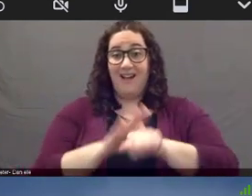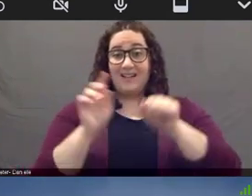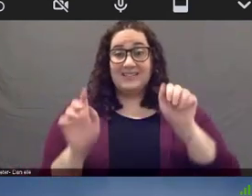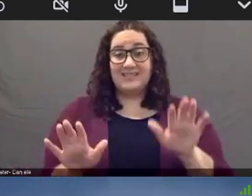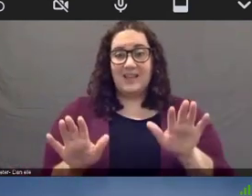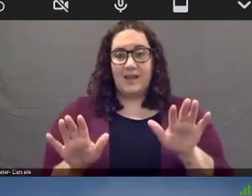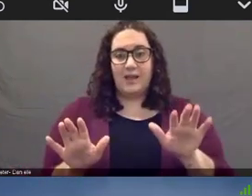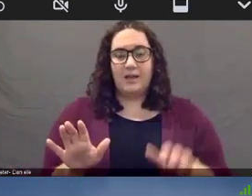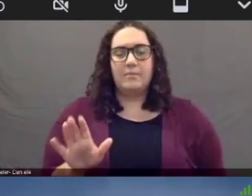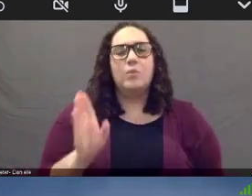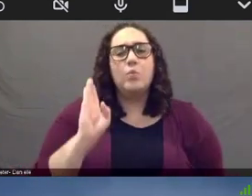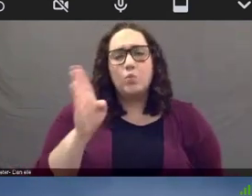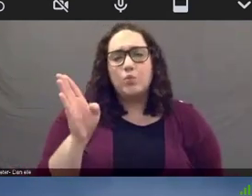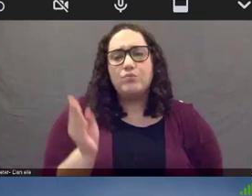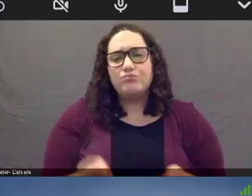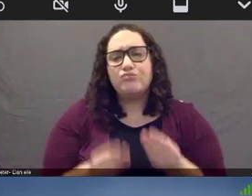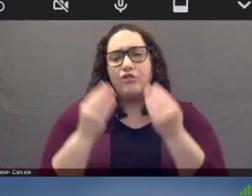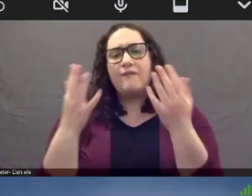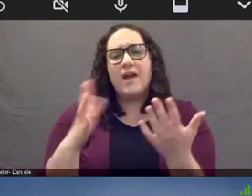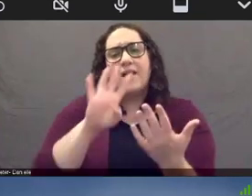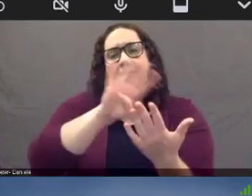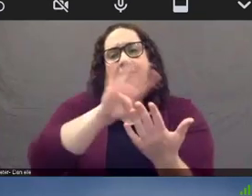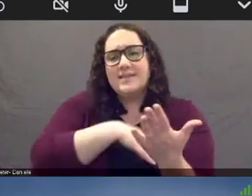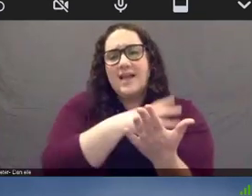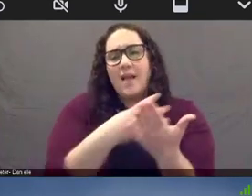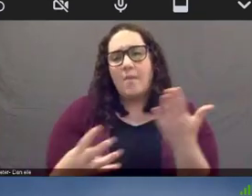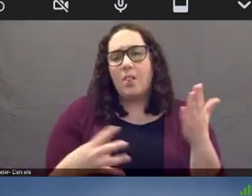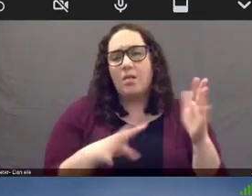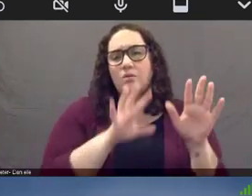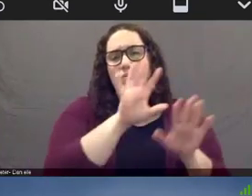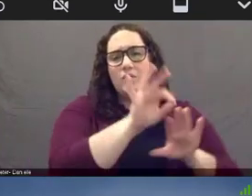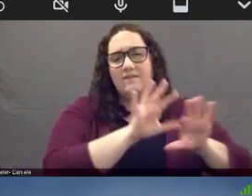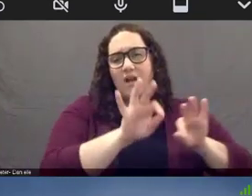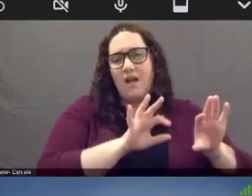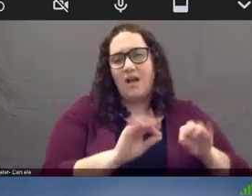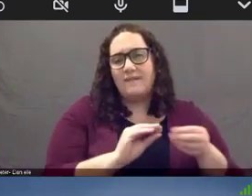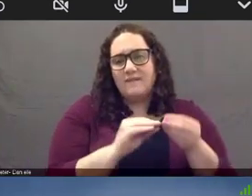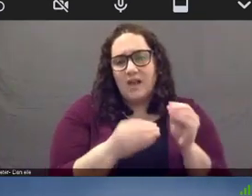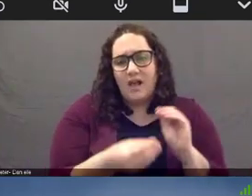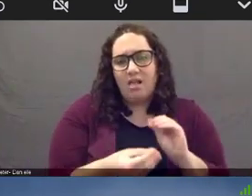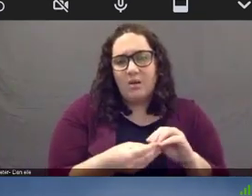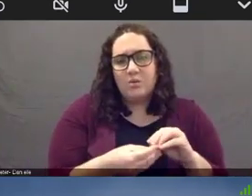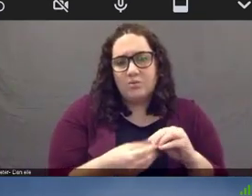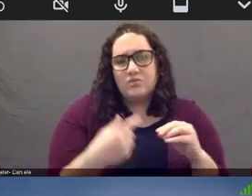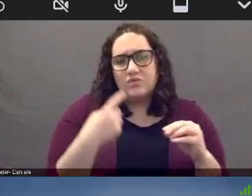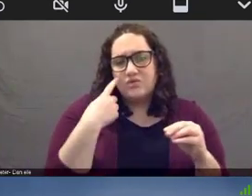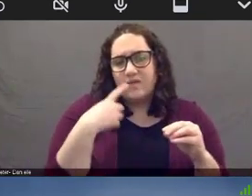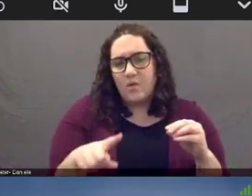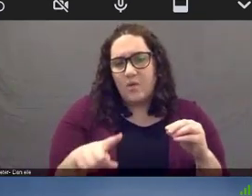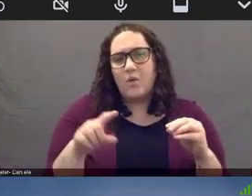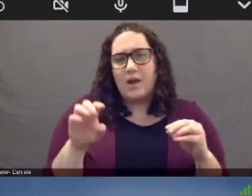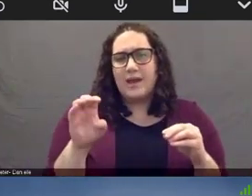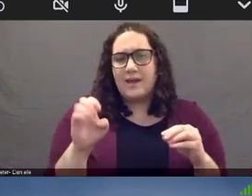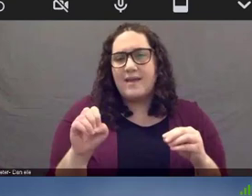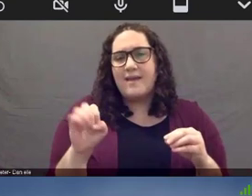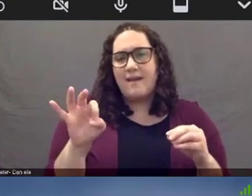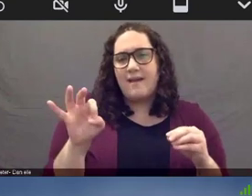where you could look up values of the error function and the complementary error function as a function of whatever the argument is